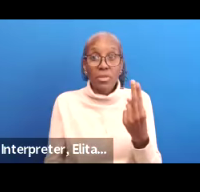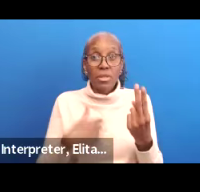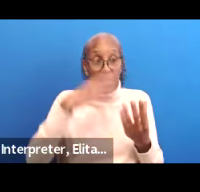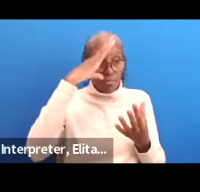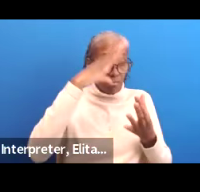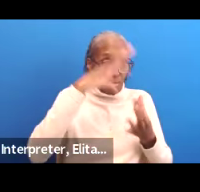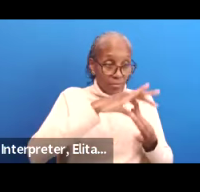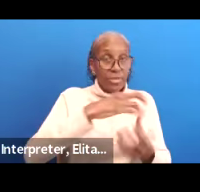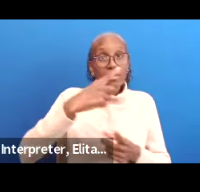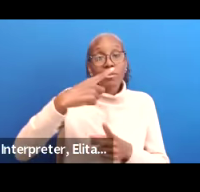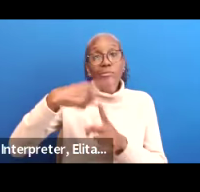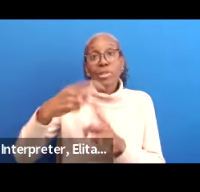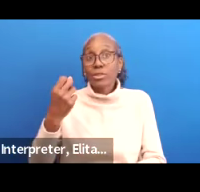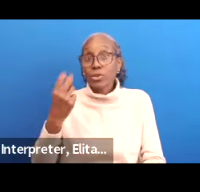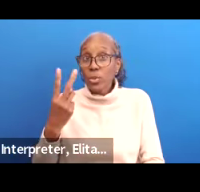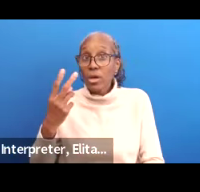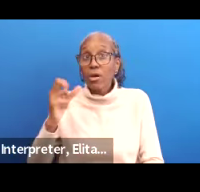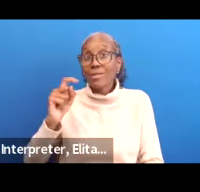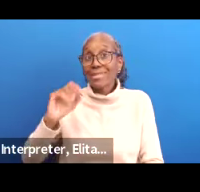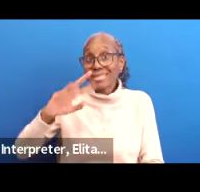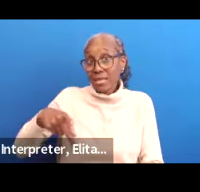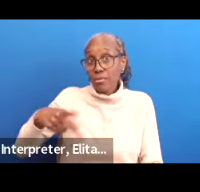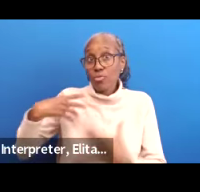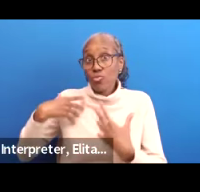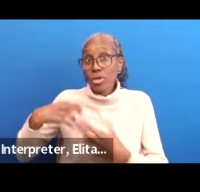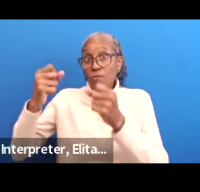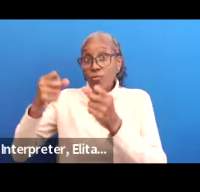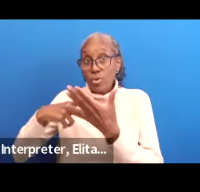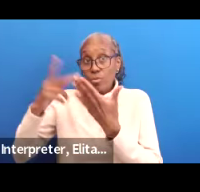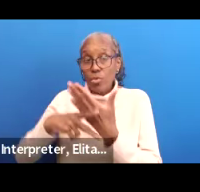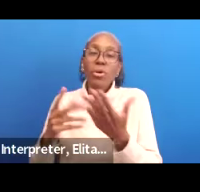mindfulness and 12-step recovery program really helps me